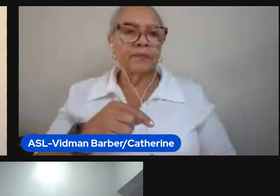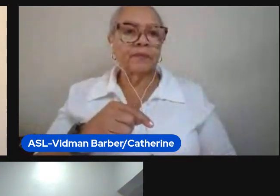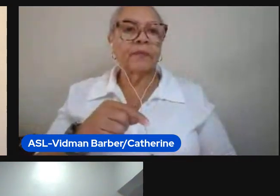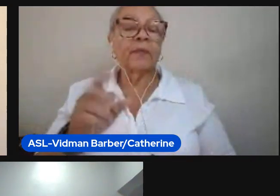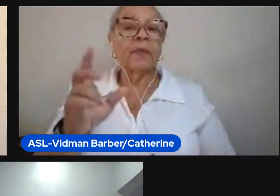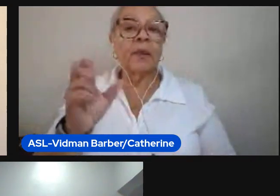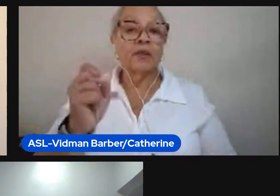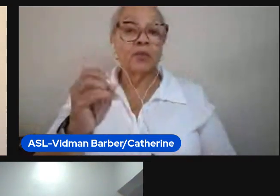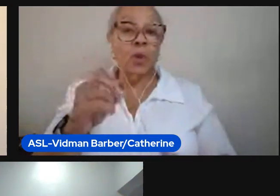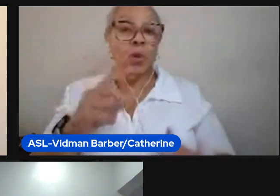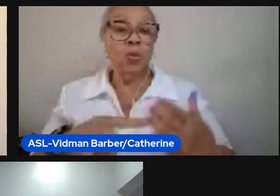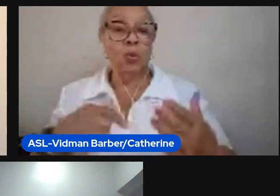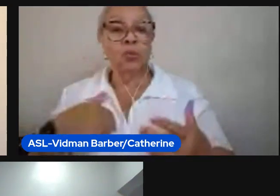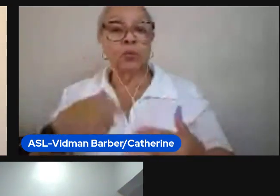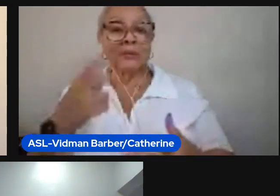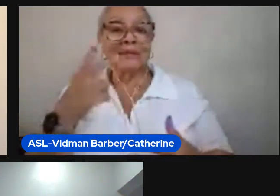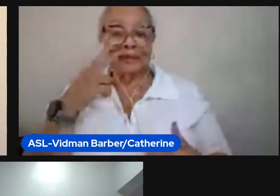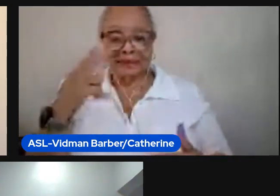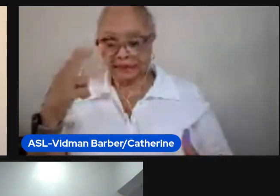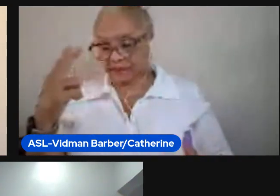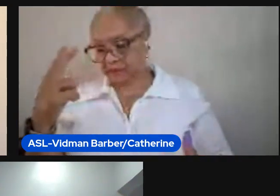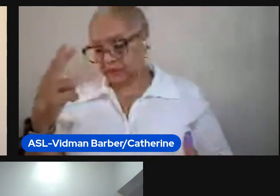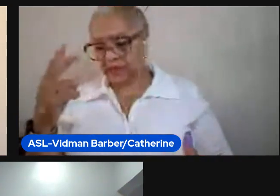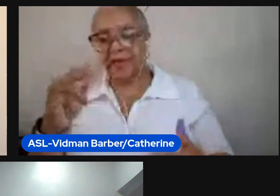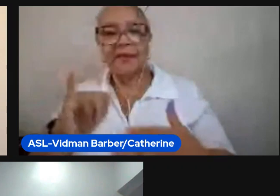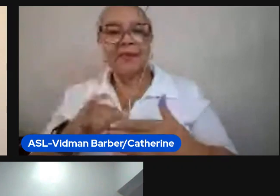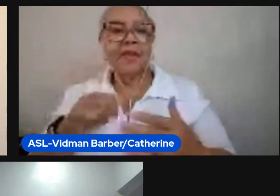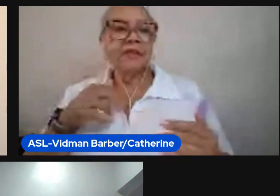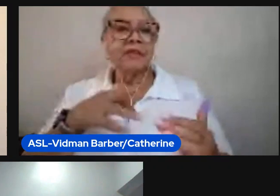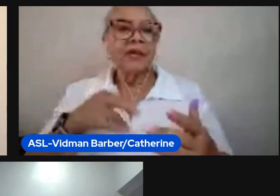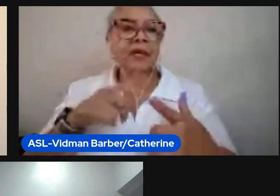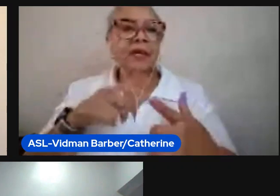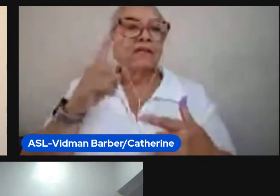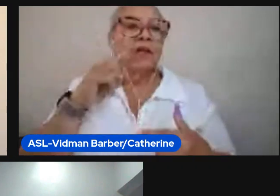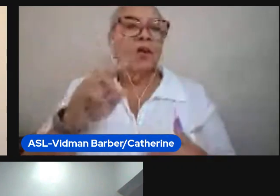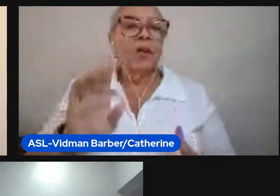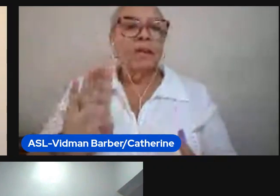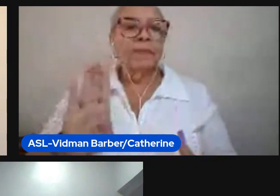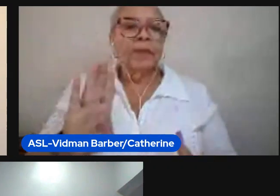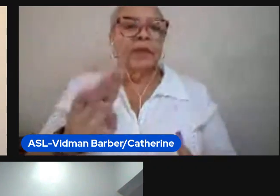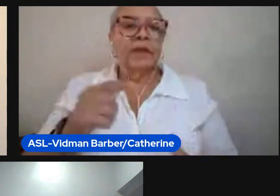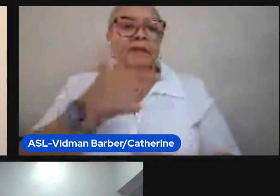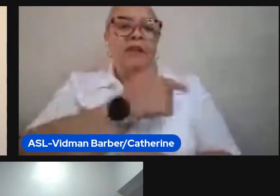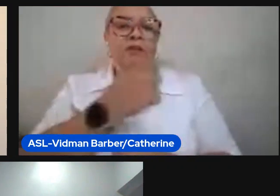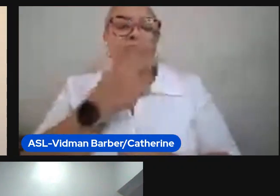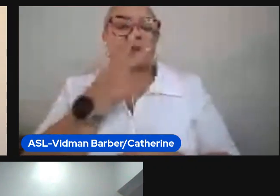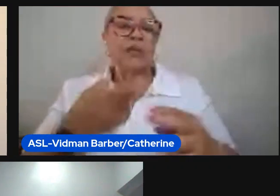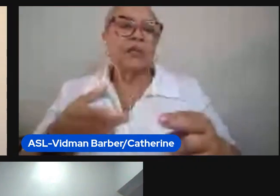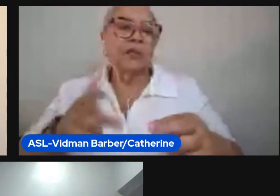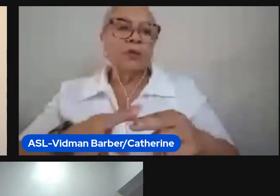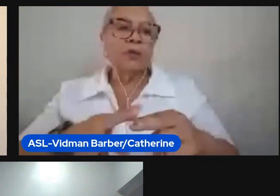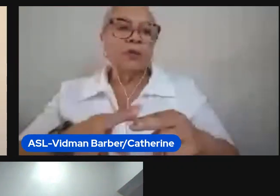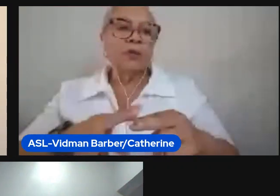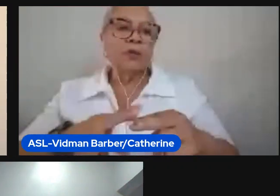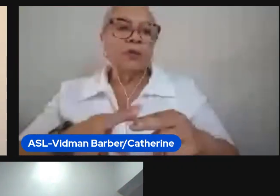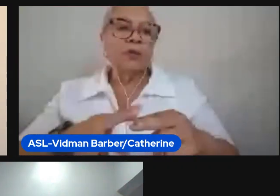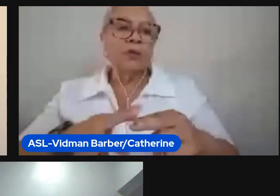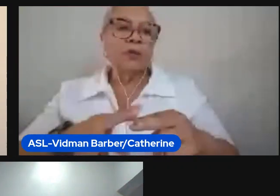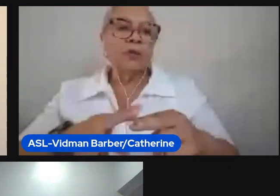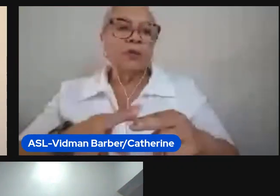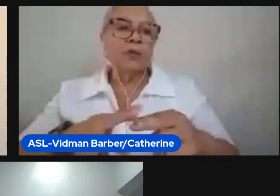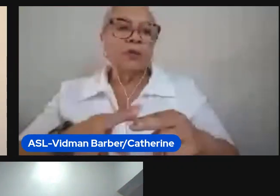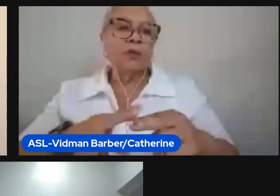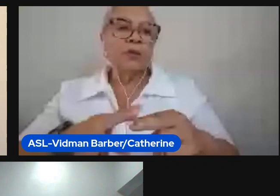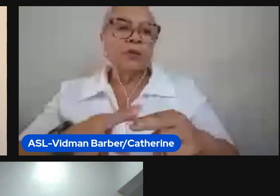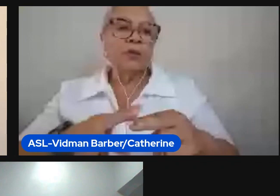So what we see in that particular study for this 4-HEM-B vaccine, we see an increase in lots of